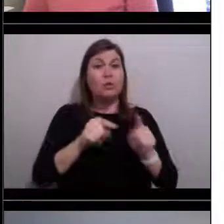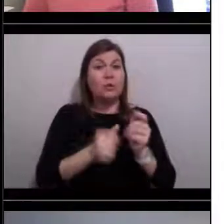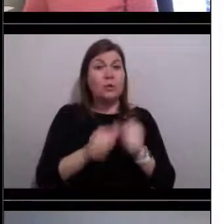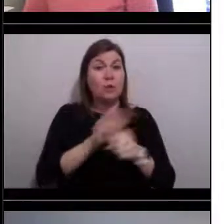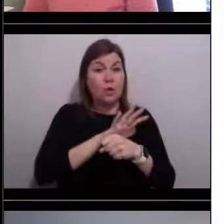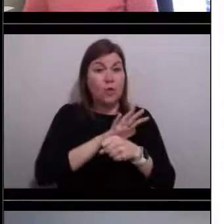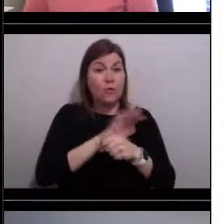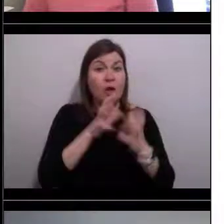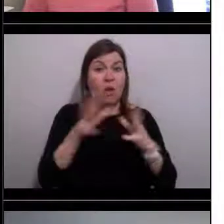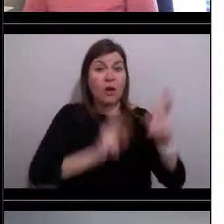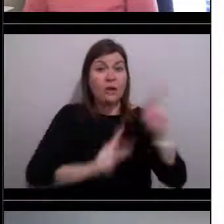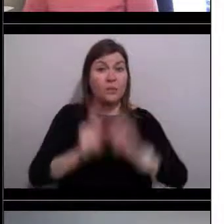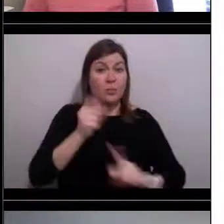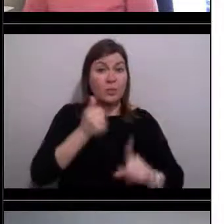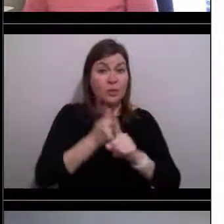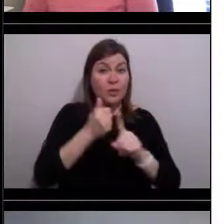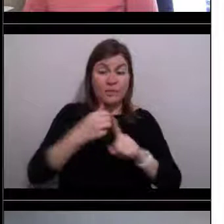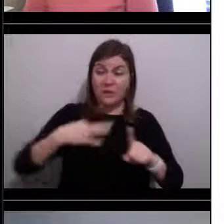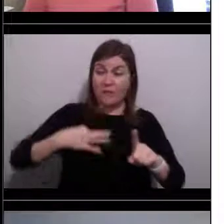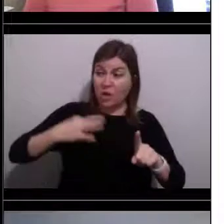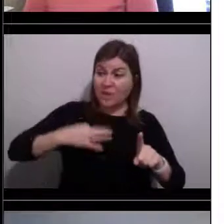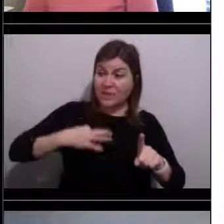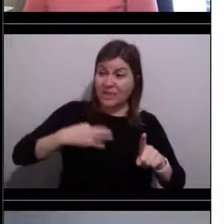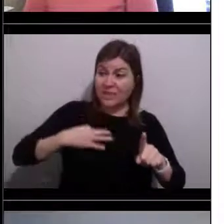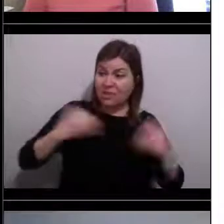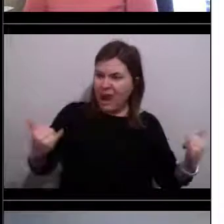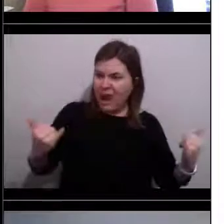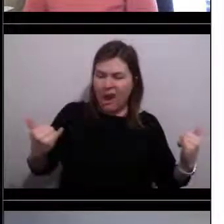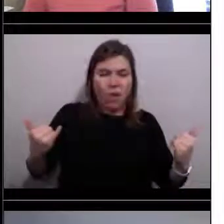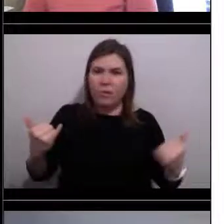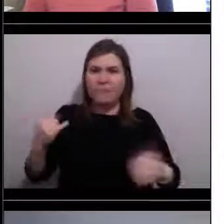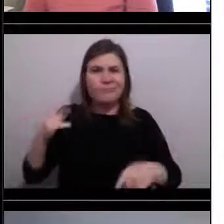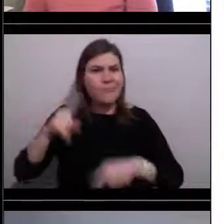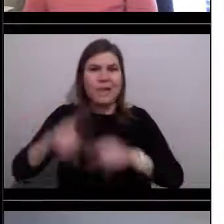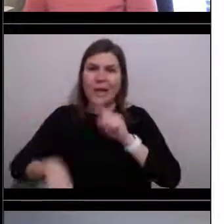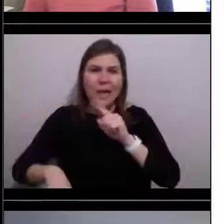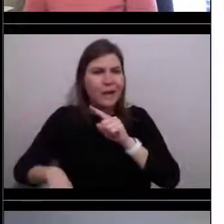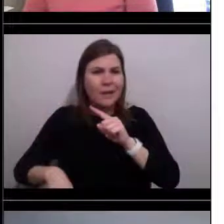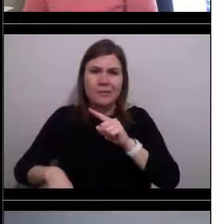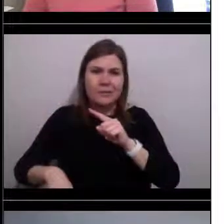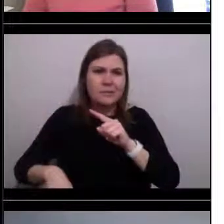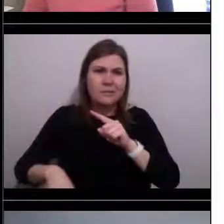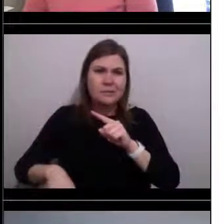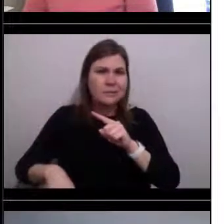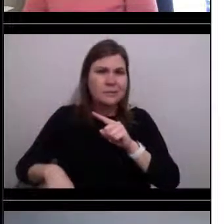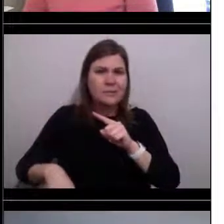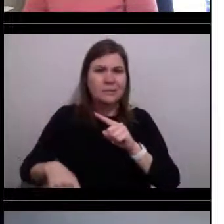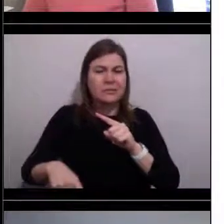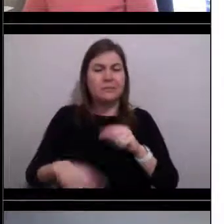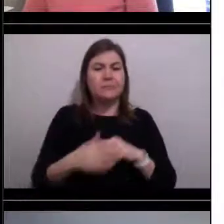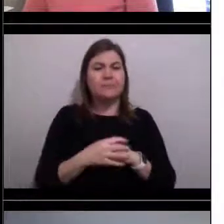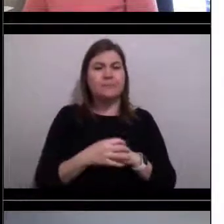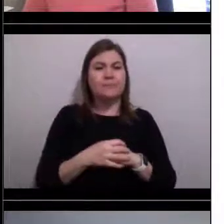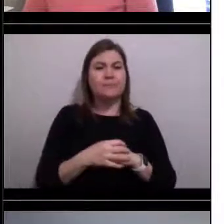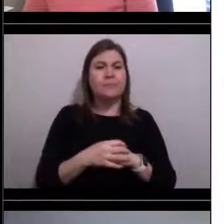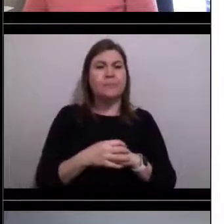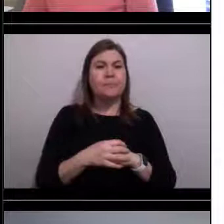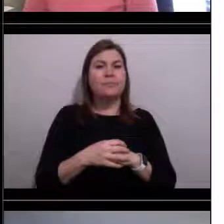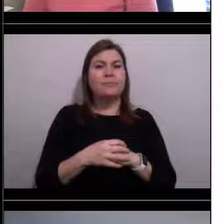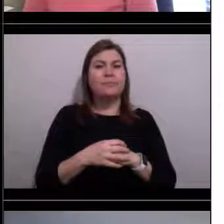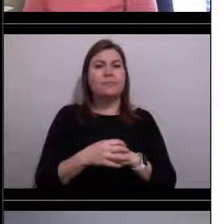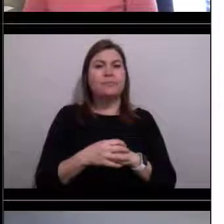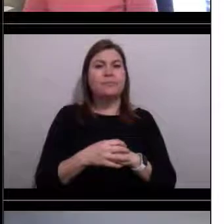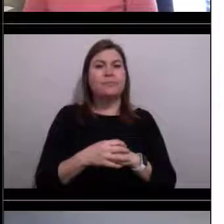would volunteer aren't volunteering, and that's going to become quite apparent to agencies. Communities suffer from a lack of